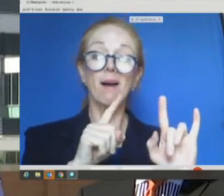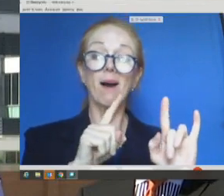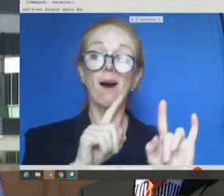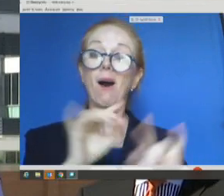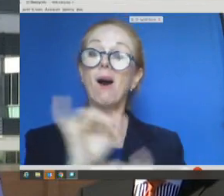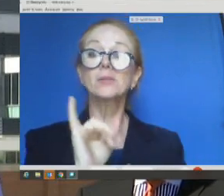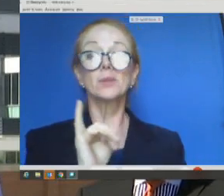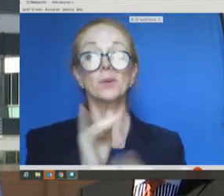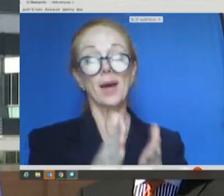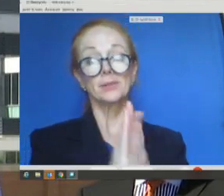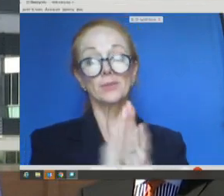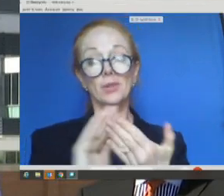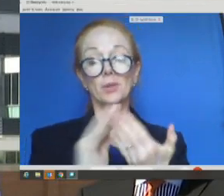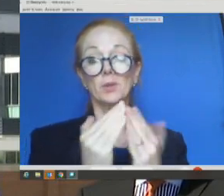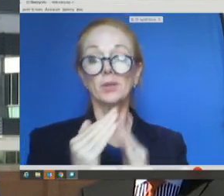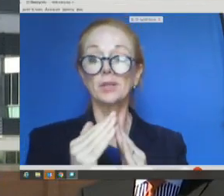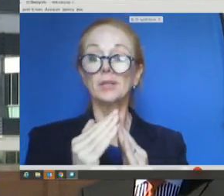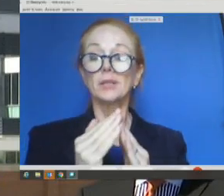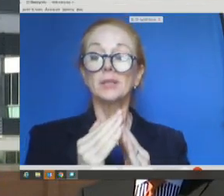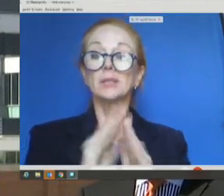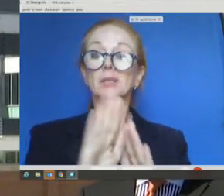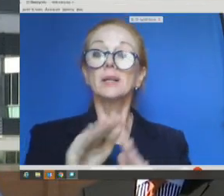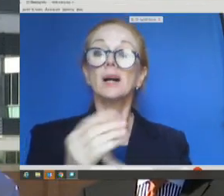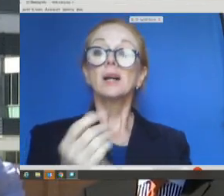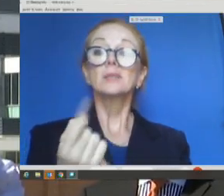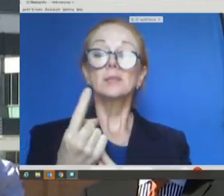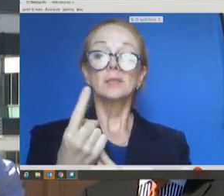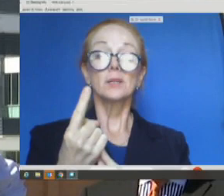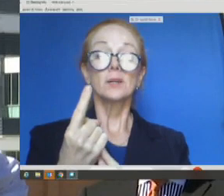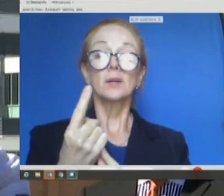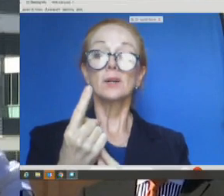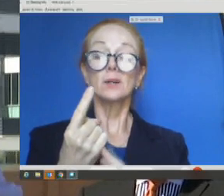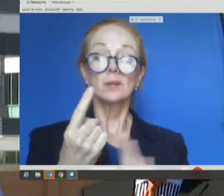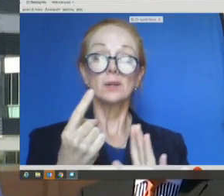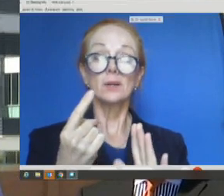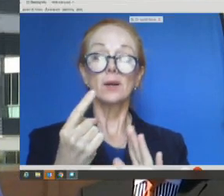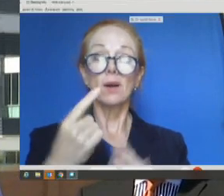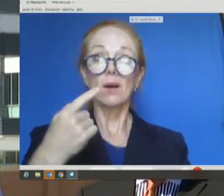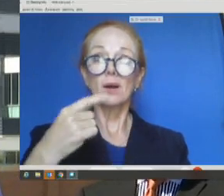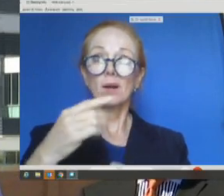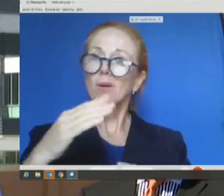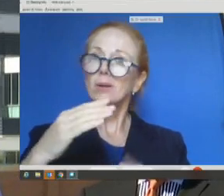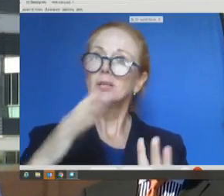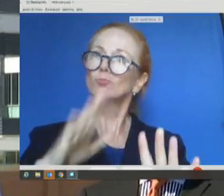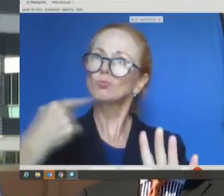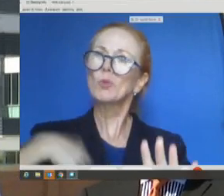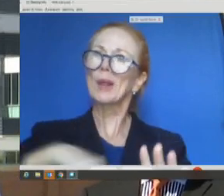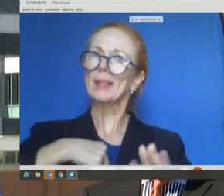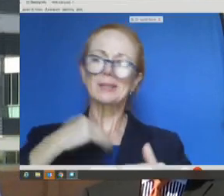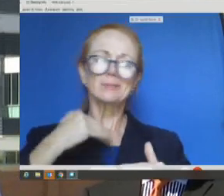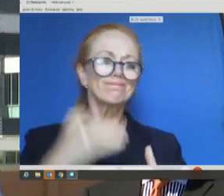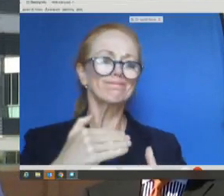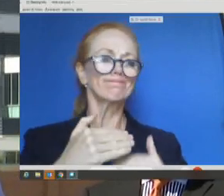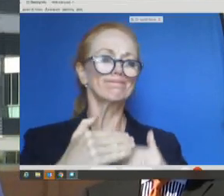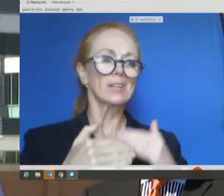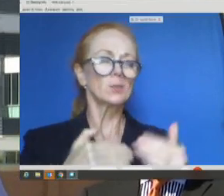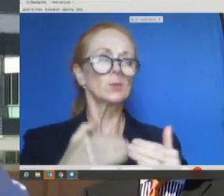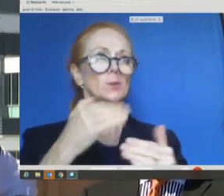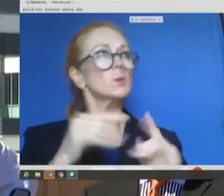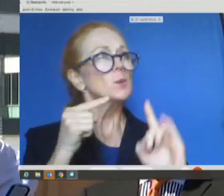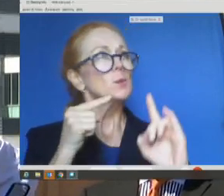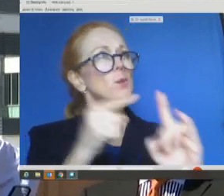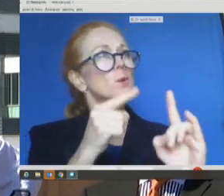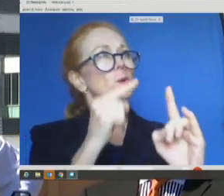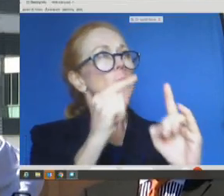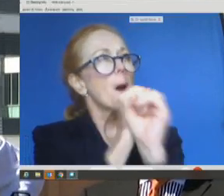understand that as we are moving in a direction to reimagine our police